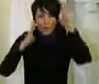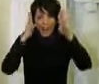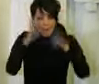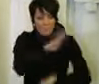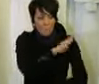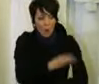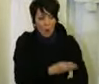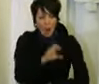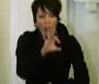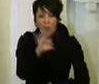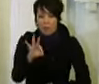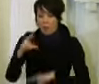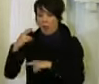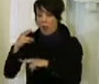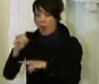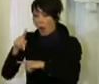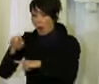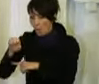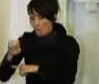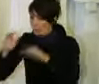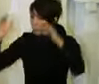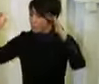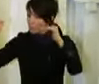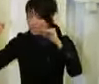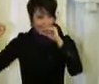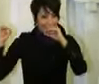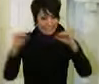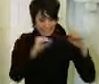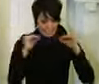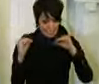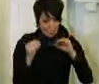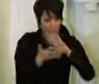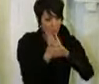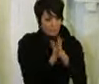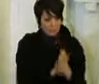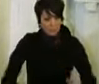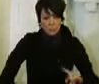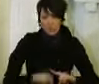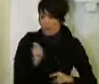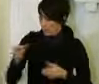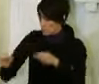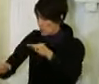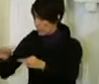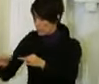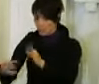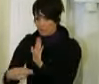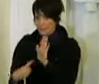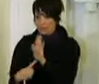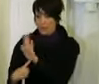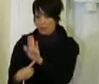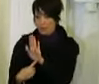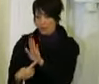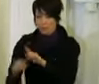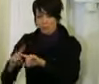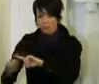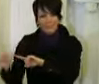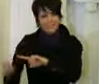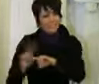hope. Teach us the peace that comes from justice demonstrated through the lives of